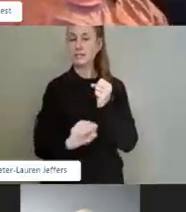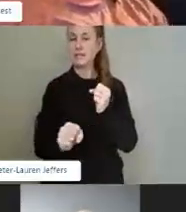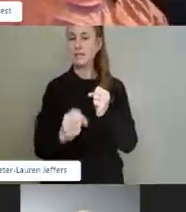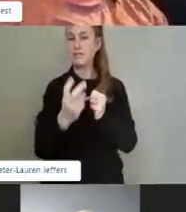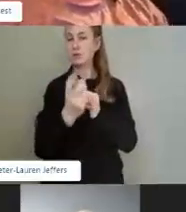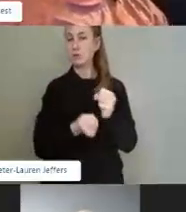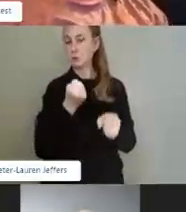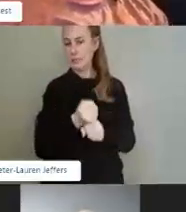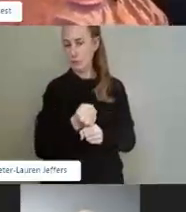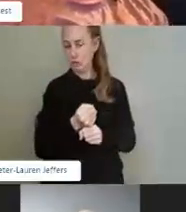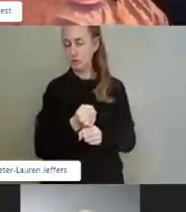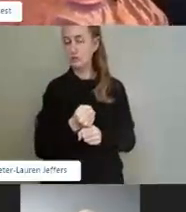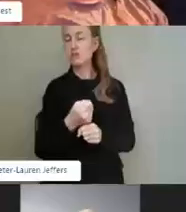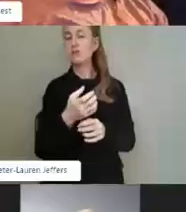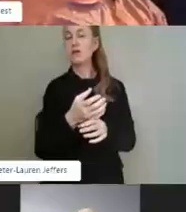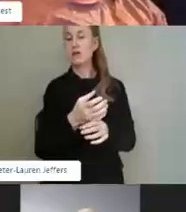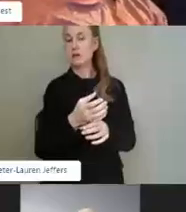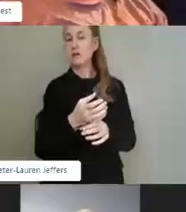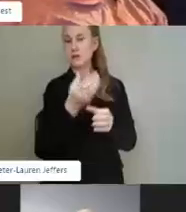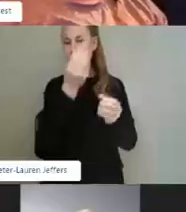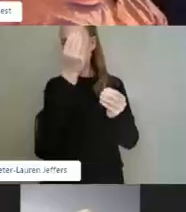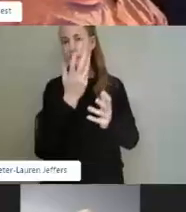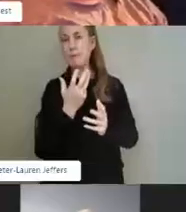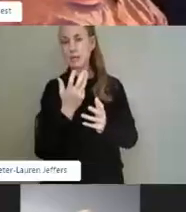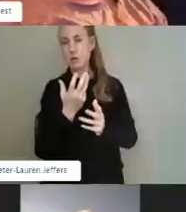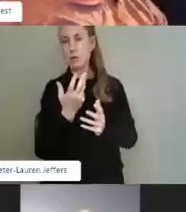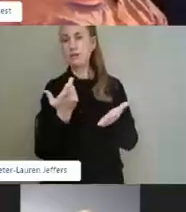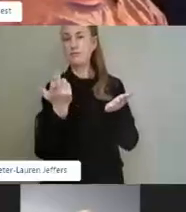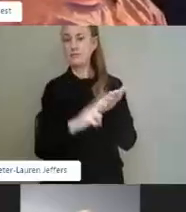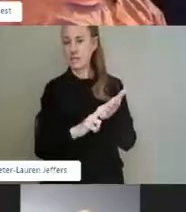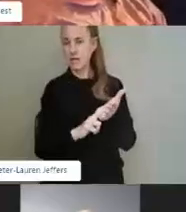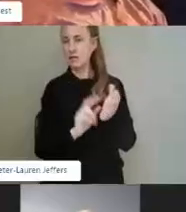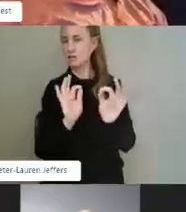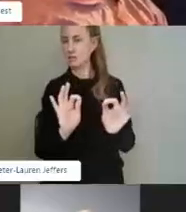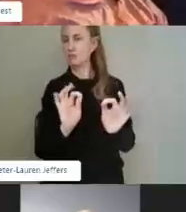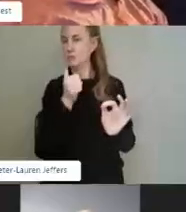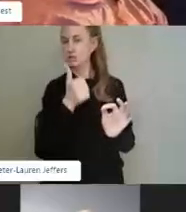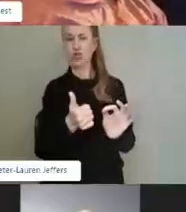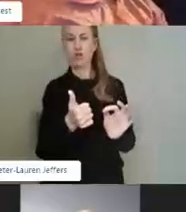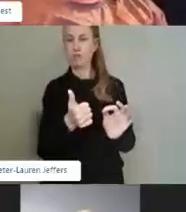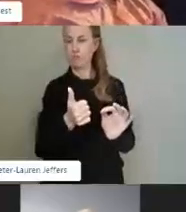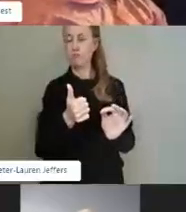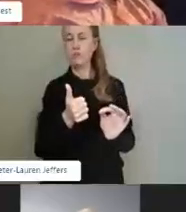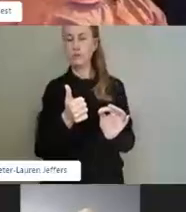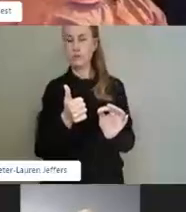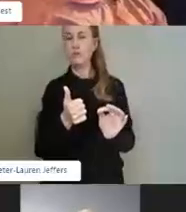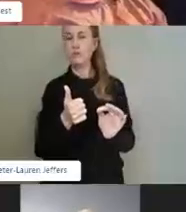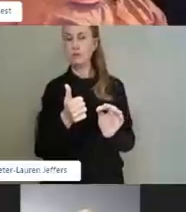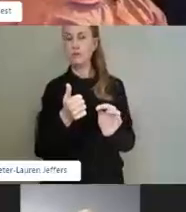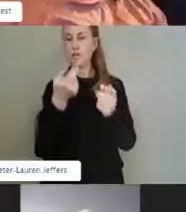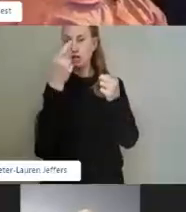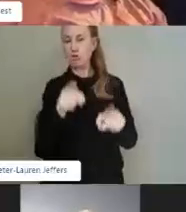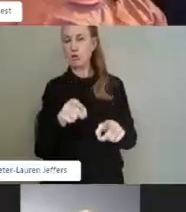more years. I received word this afternoon that all 10 have been signed, so we're good there. All 10 of those agreements